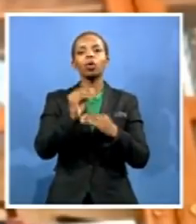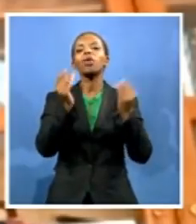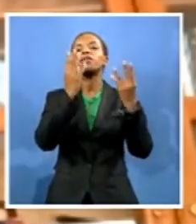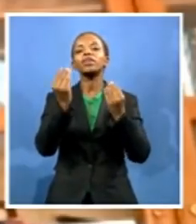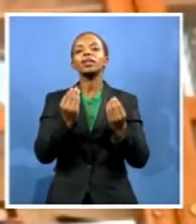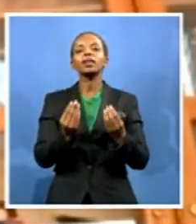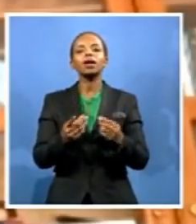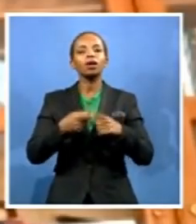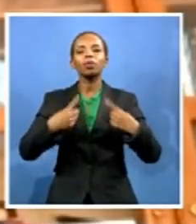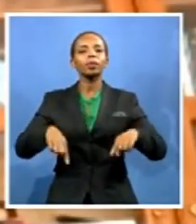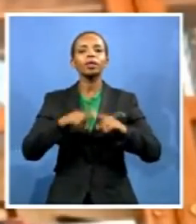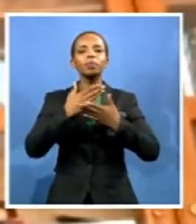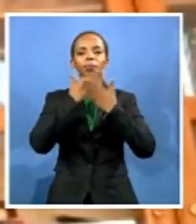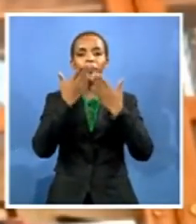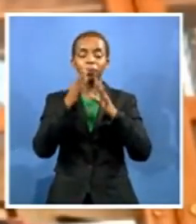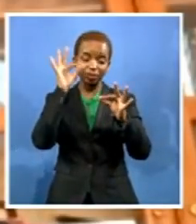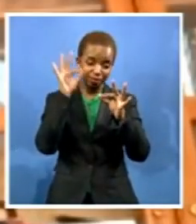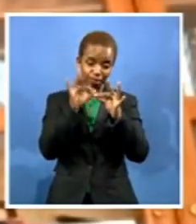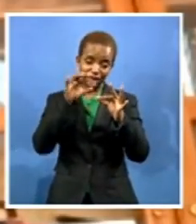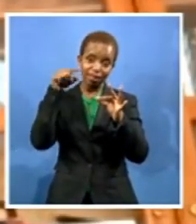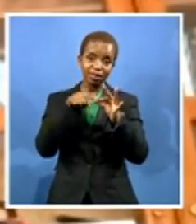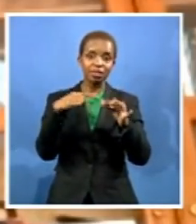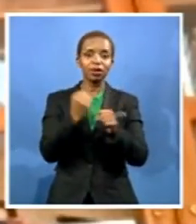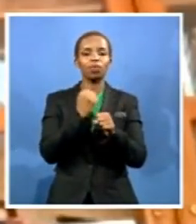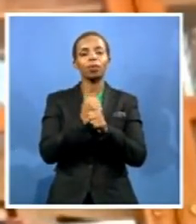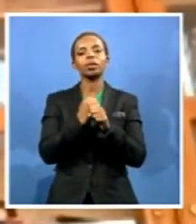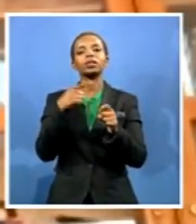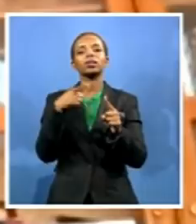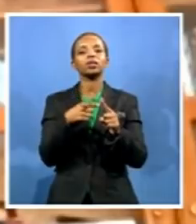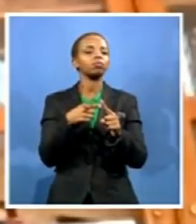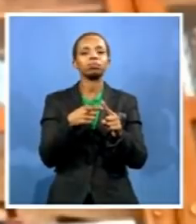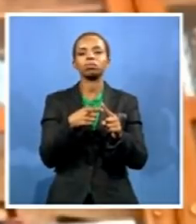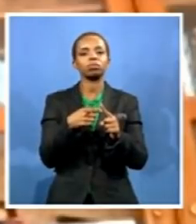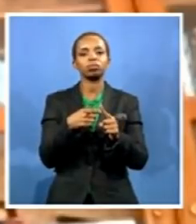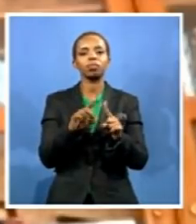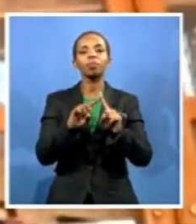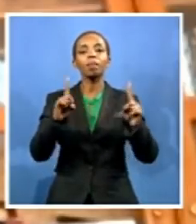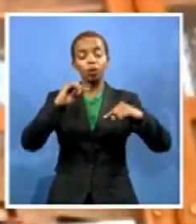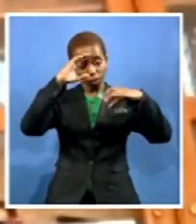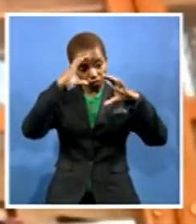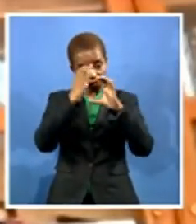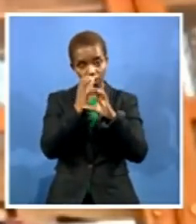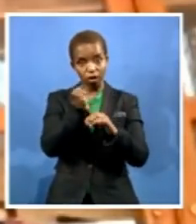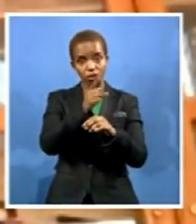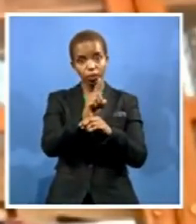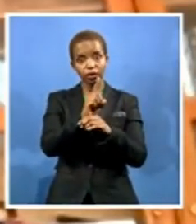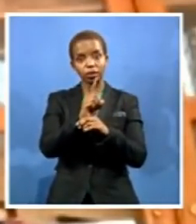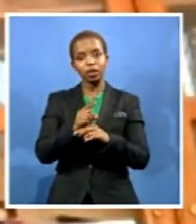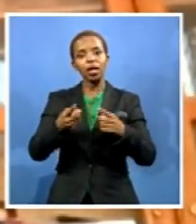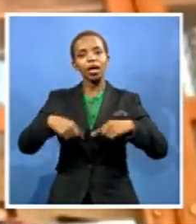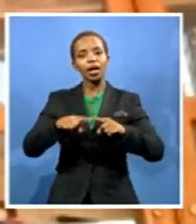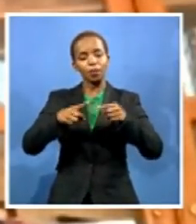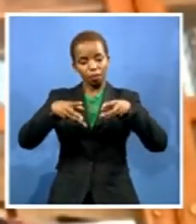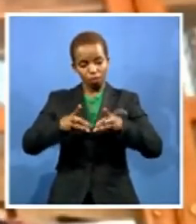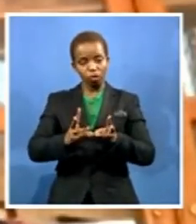keep improving our focus model as we improve the data coming from our